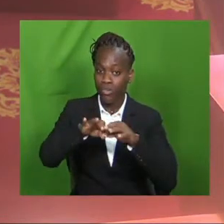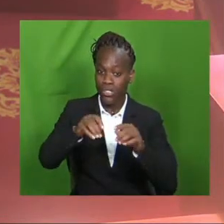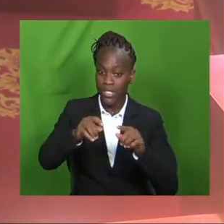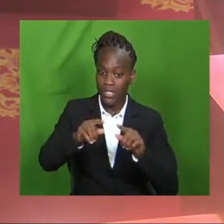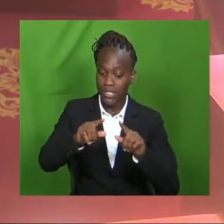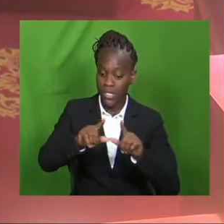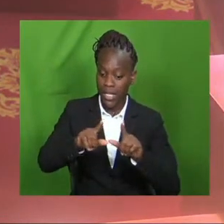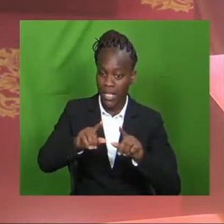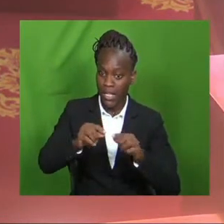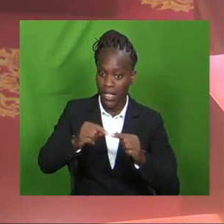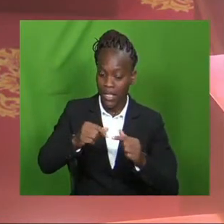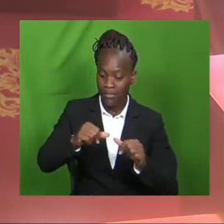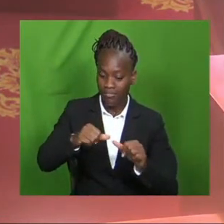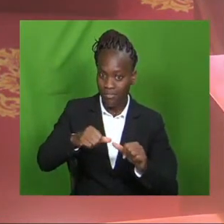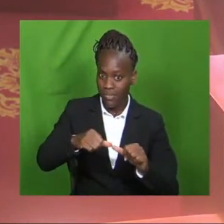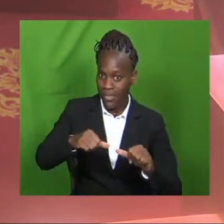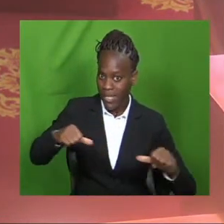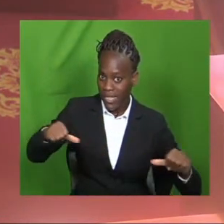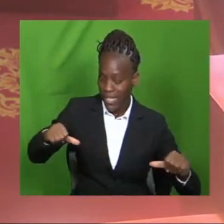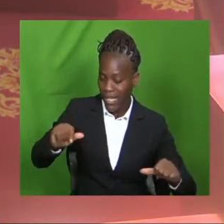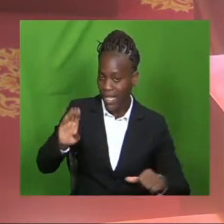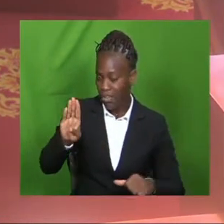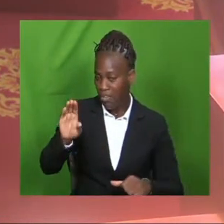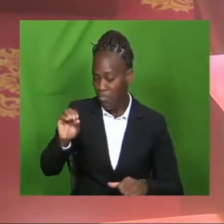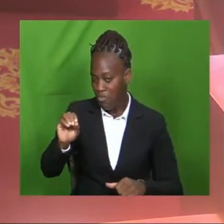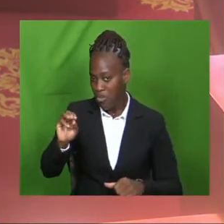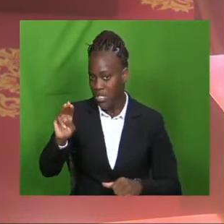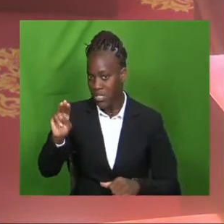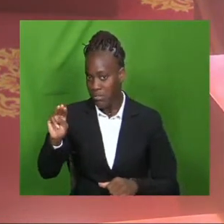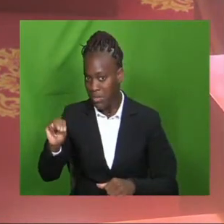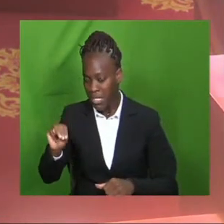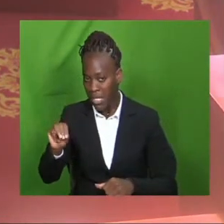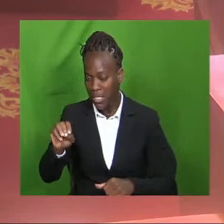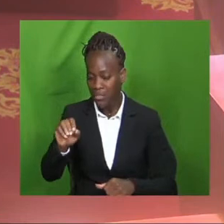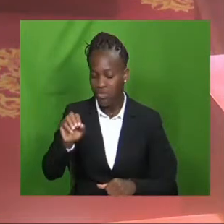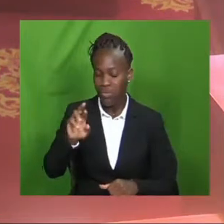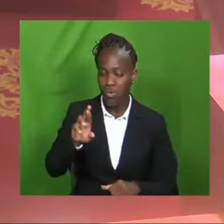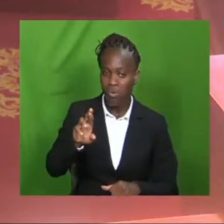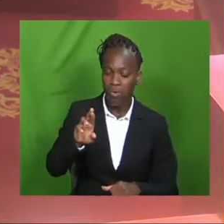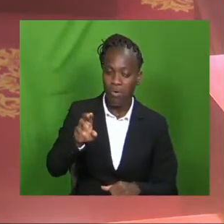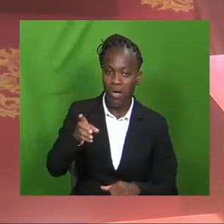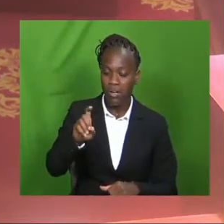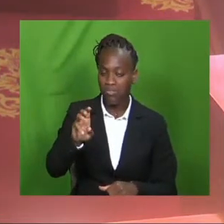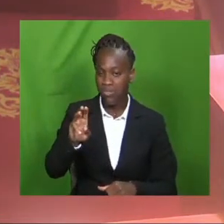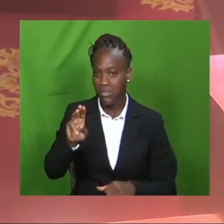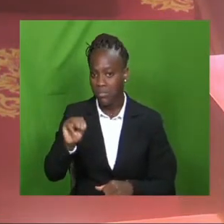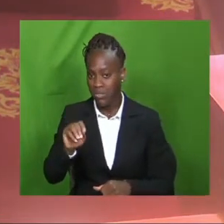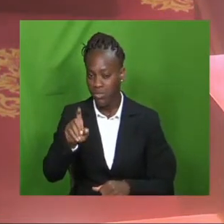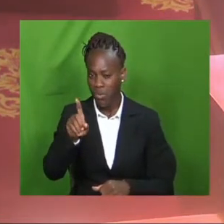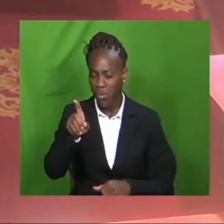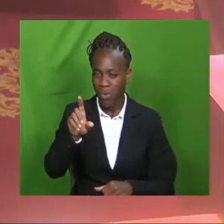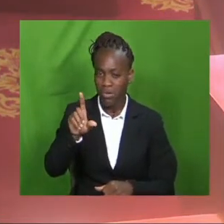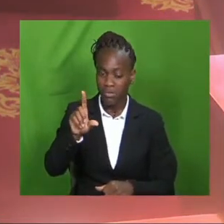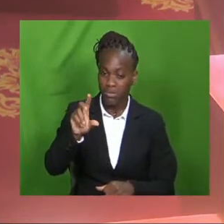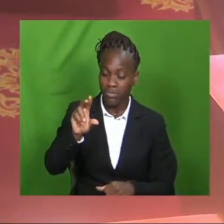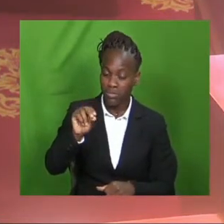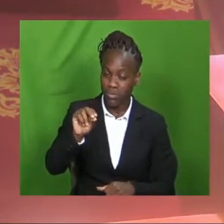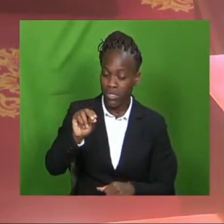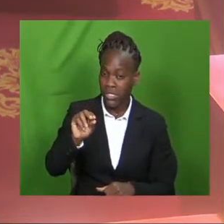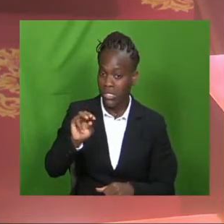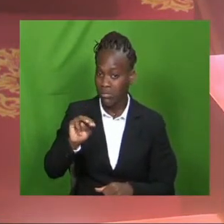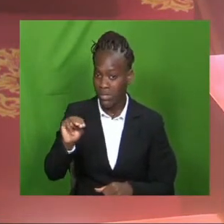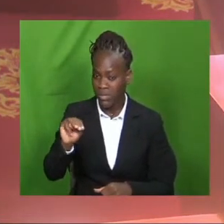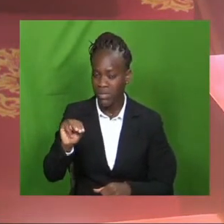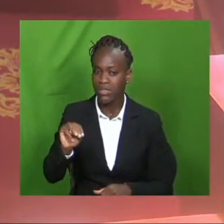like 40 meters, 100 meters, 120 meters, whatever, so we may provide